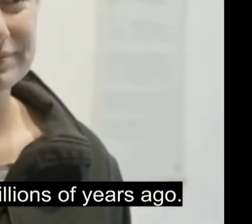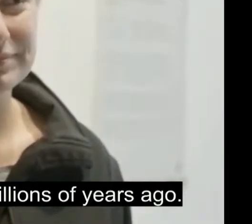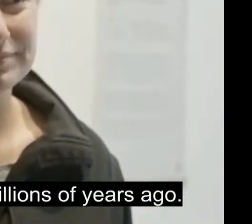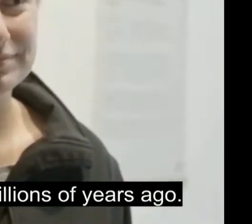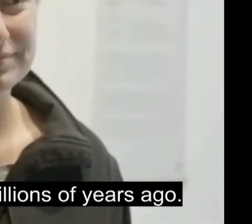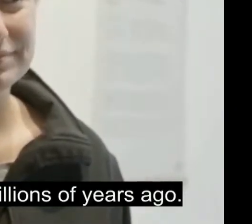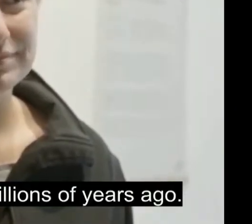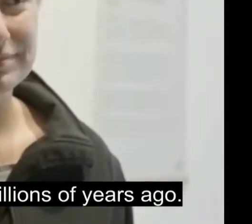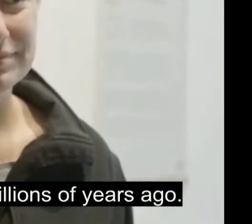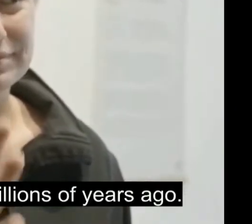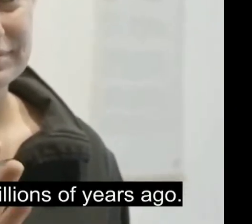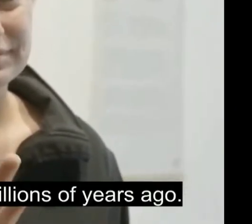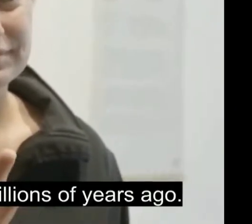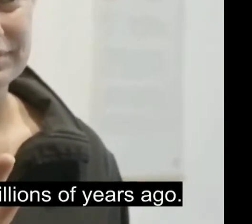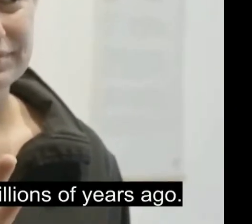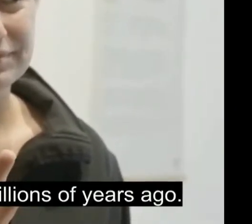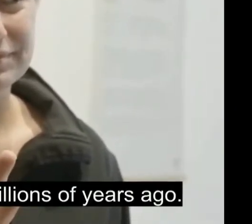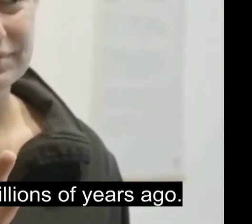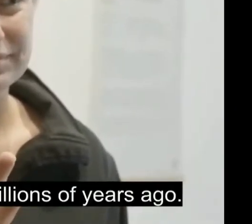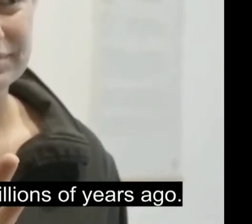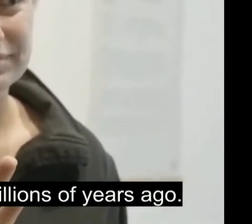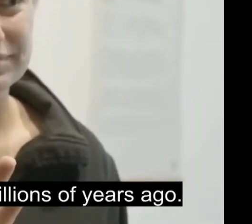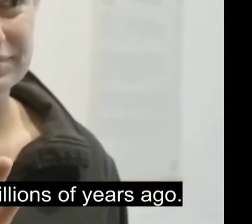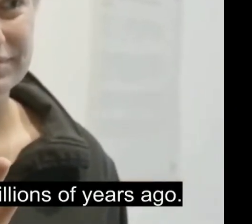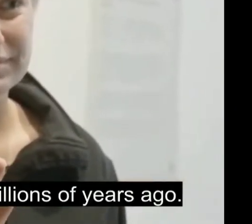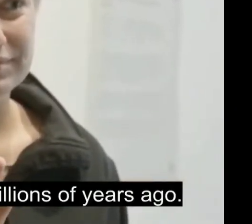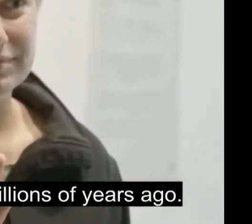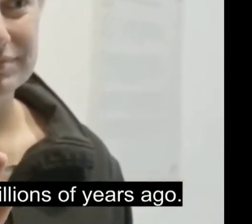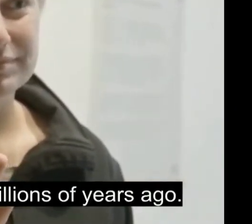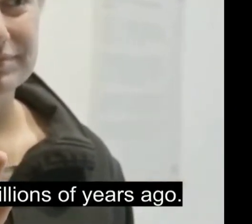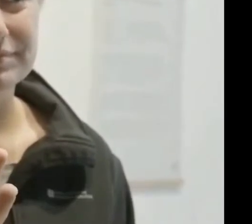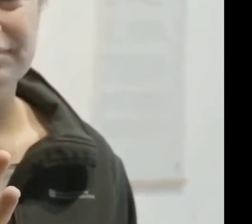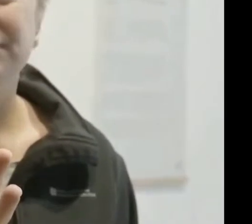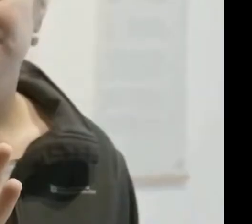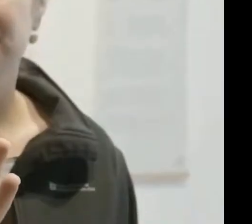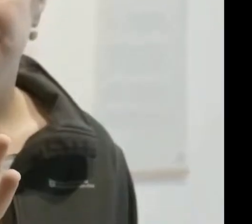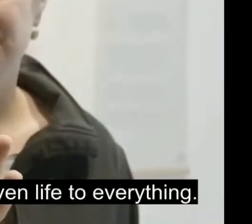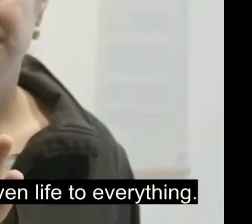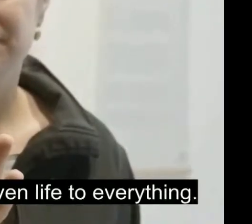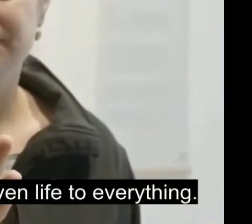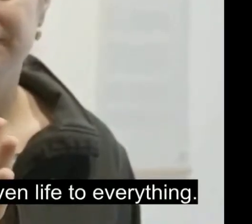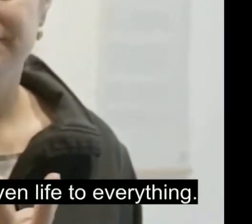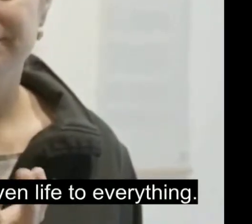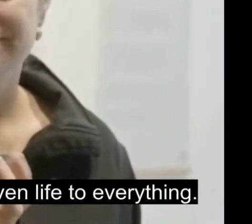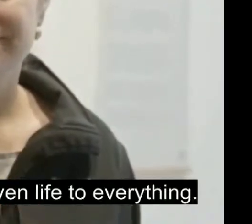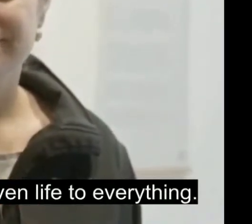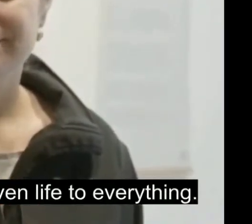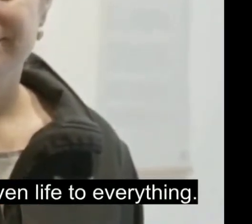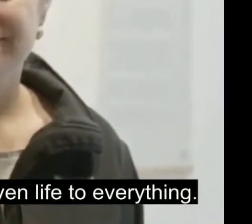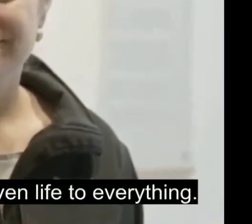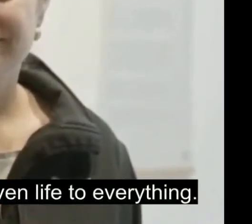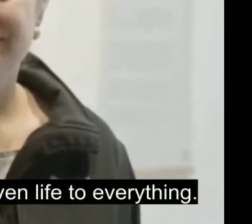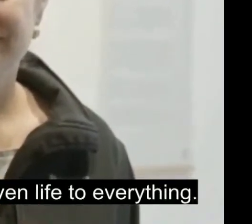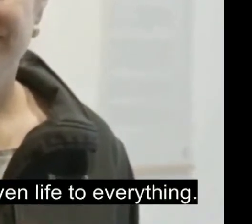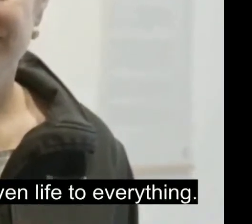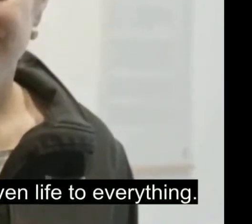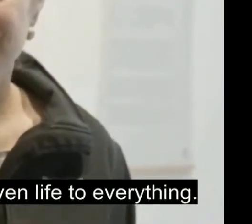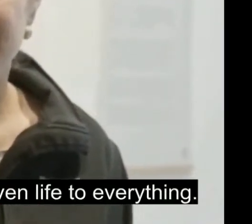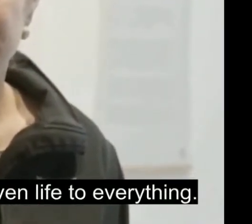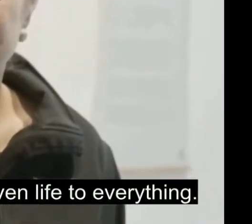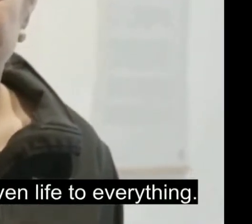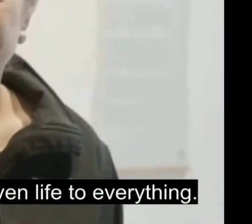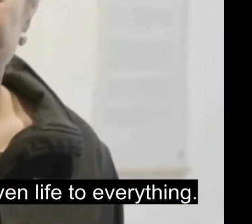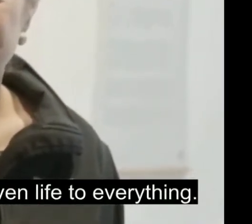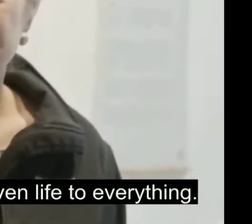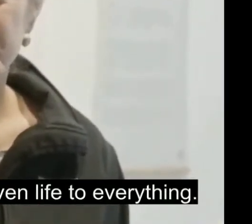sort of responsible for producing the Earth's atmosphere billions of years ago. And we think of them as these tiny organisms,